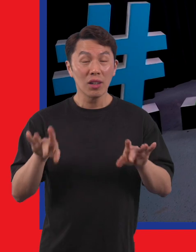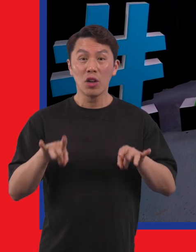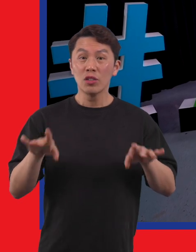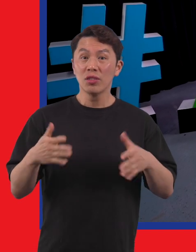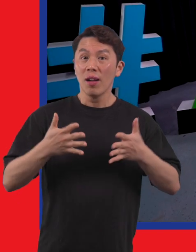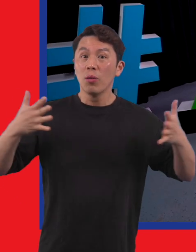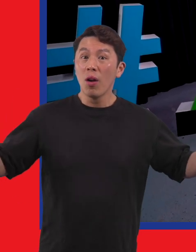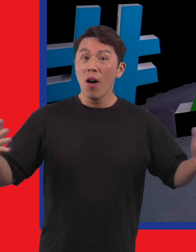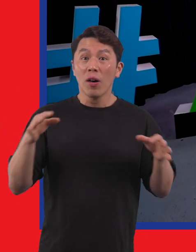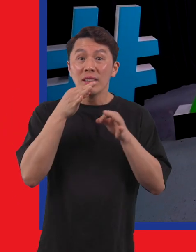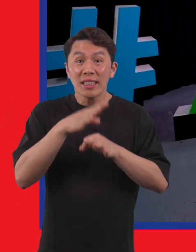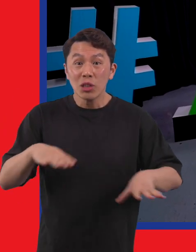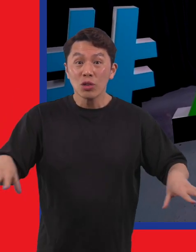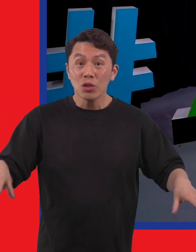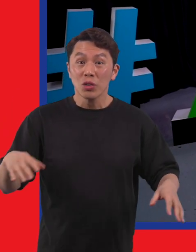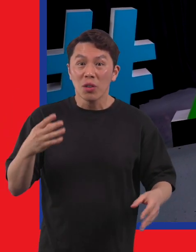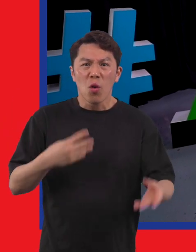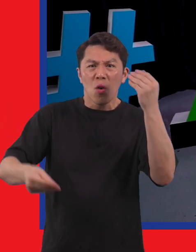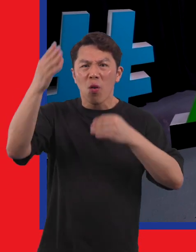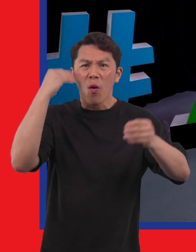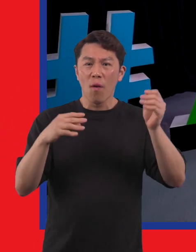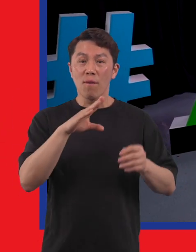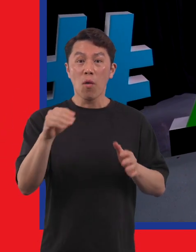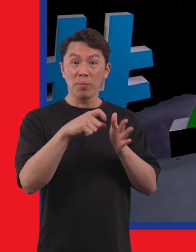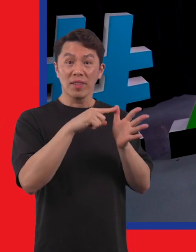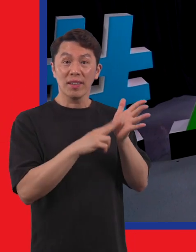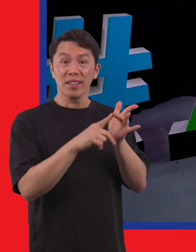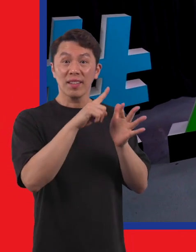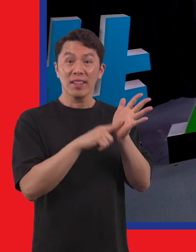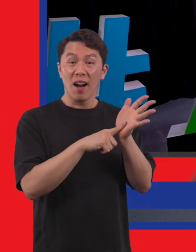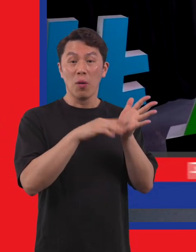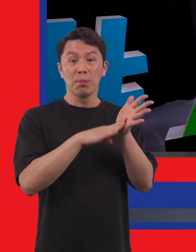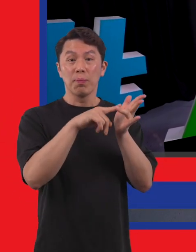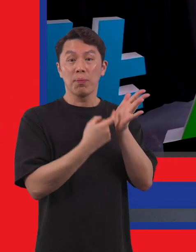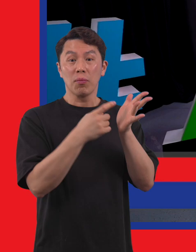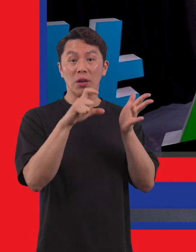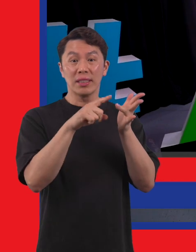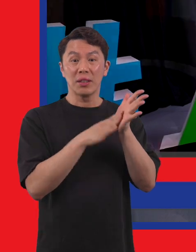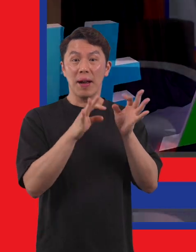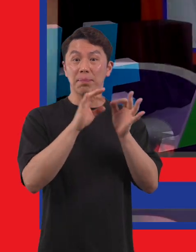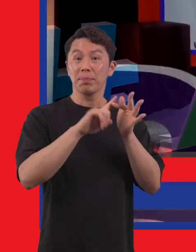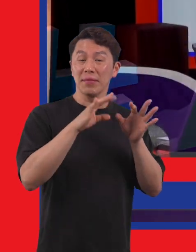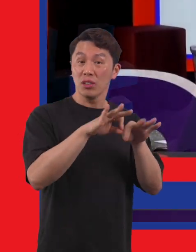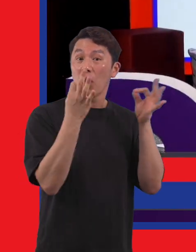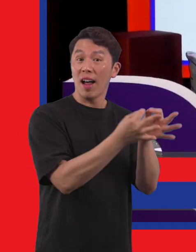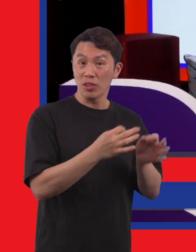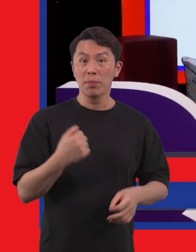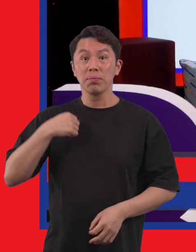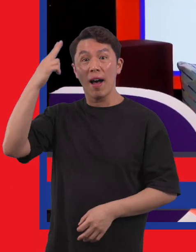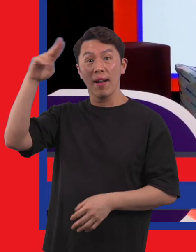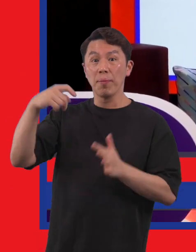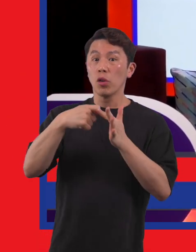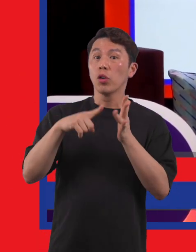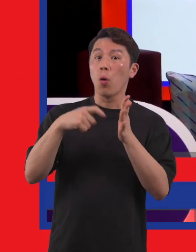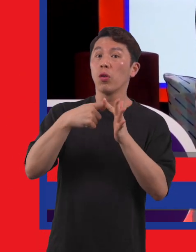Welcome to Australia's biggest child safety lesson, proudly brought to you by the Daniel Morecambe Foundation. I'm Coco and this is Finn. Hi